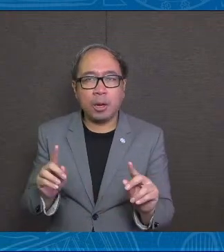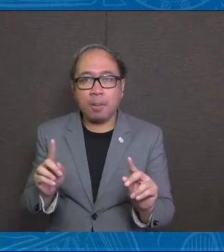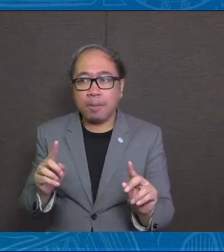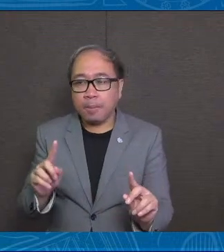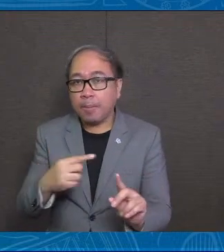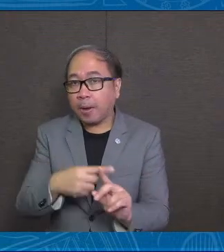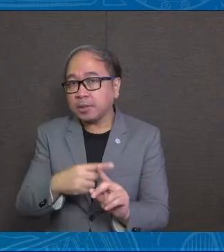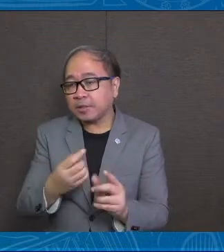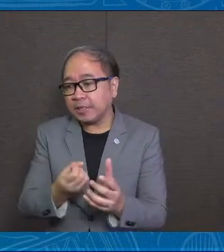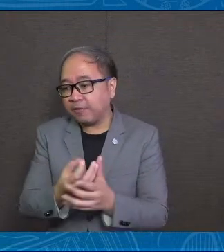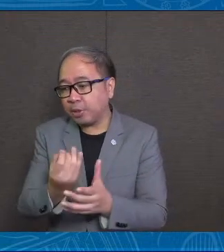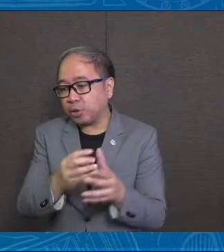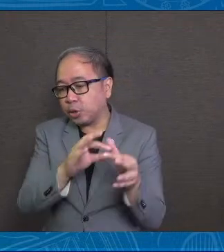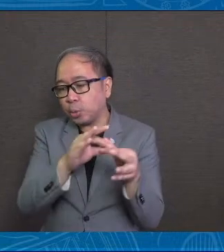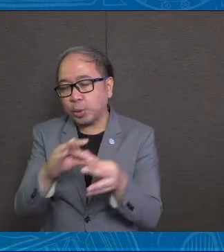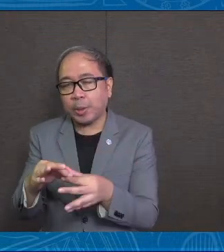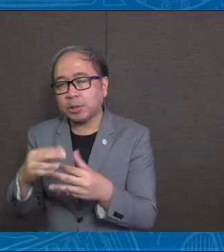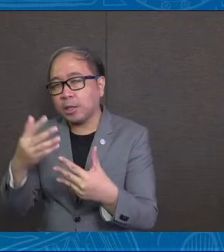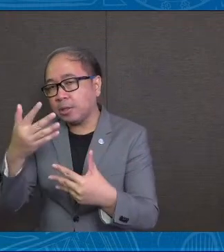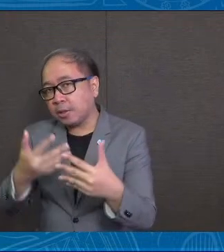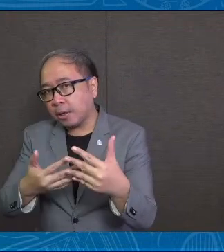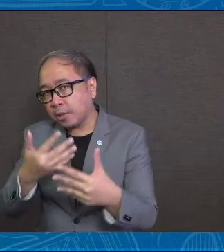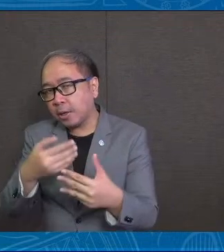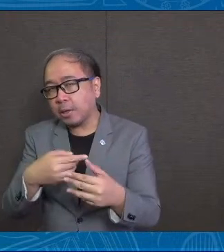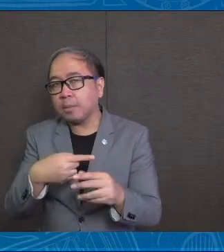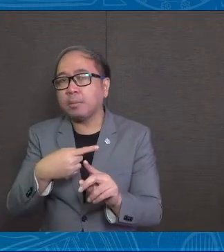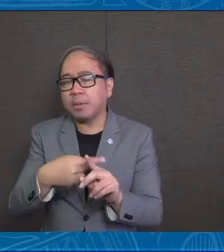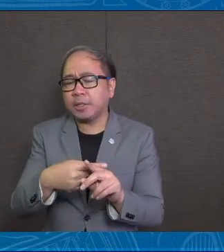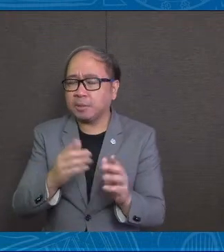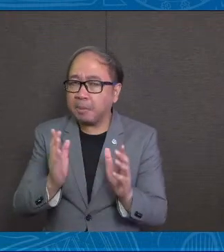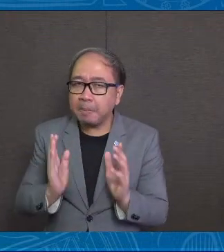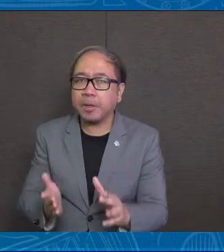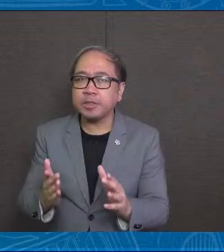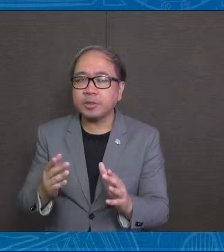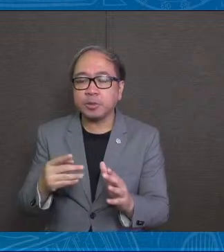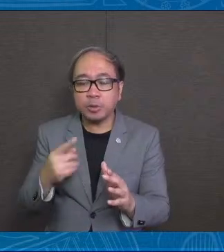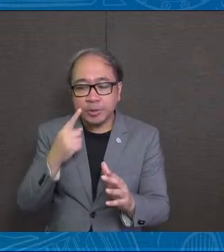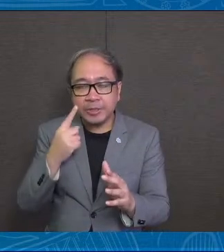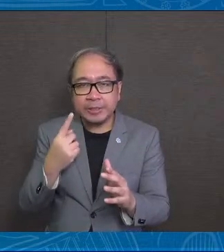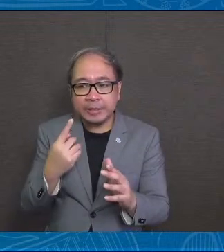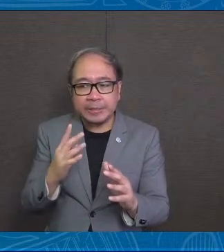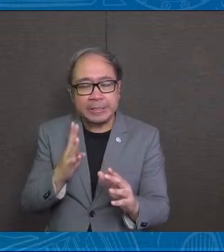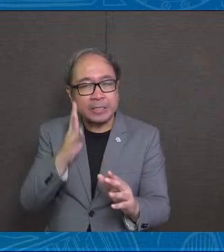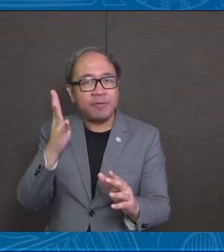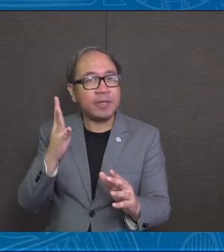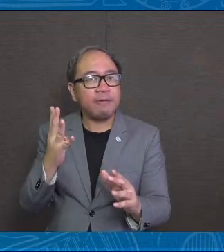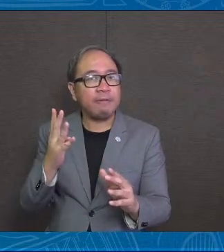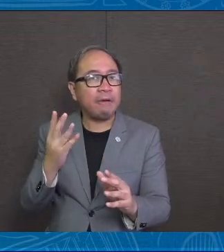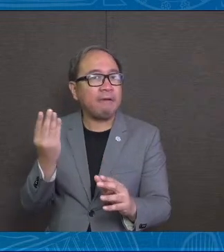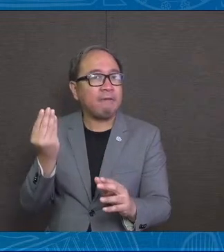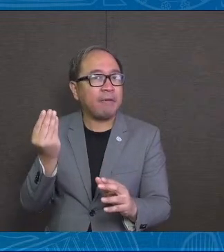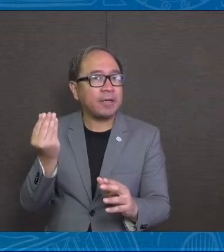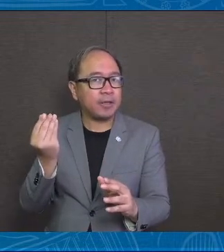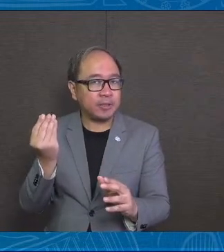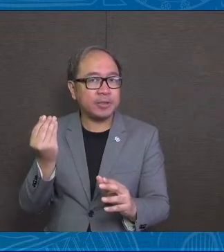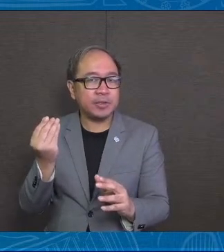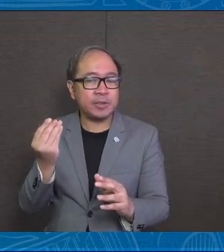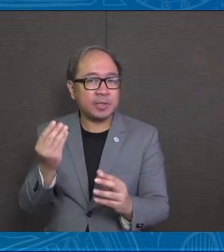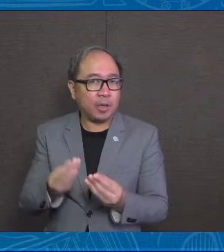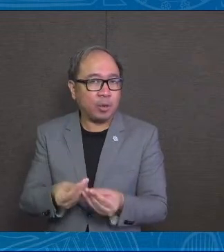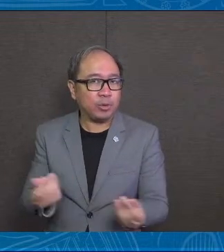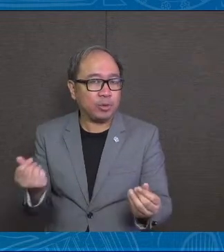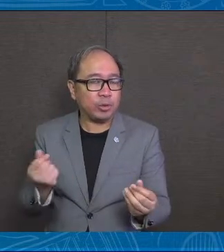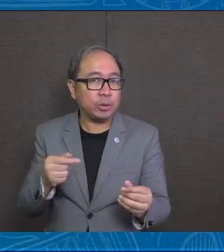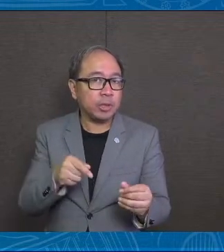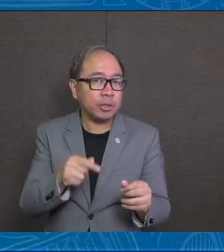requires data. It also requires some innovative financing solutions that also both